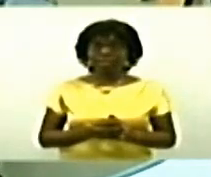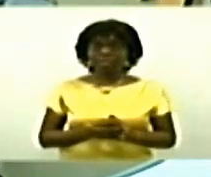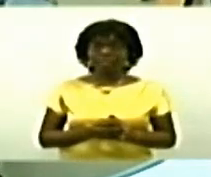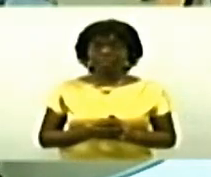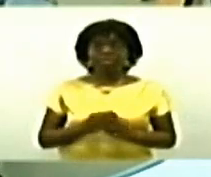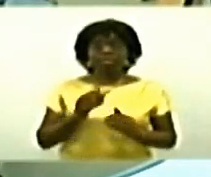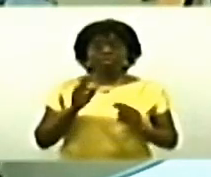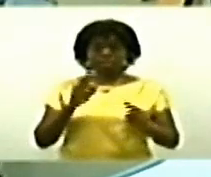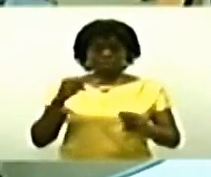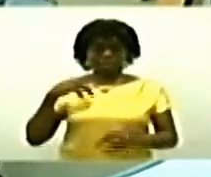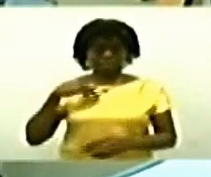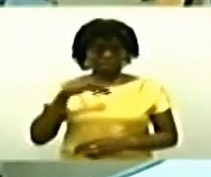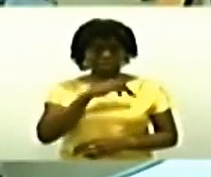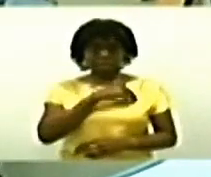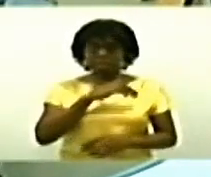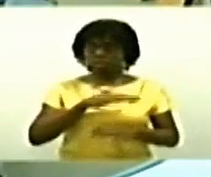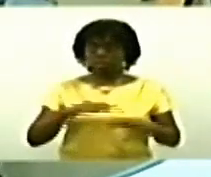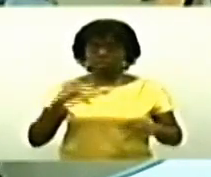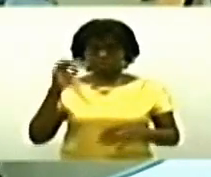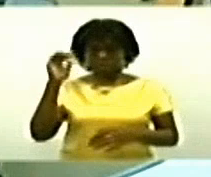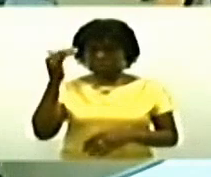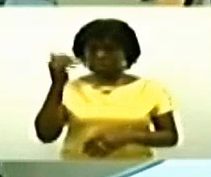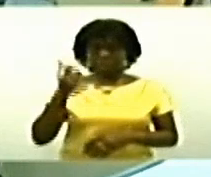honorable members, there don't seem to be any